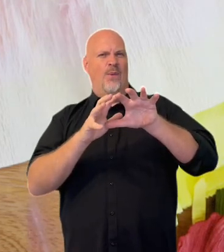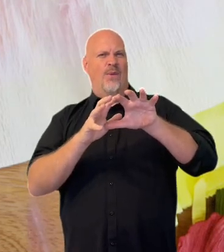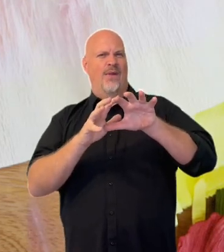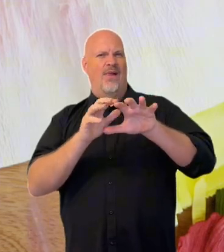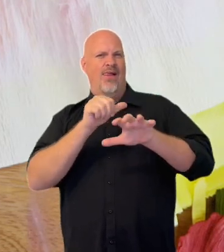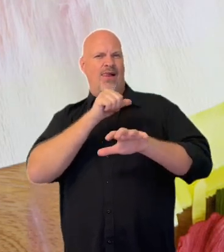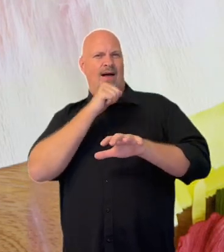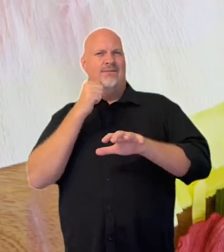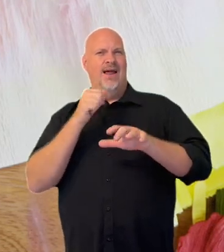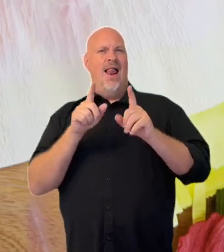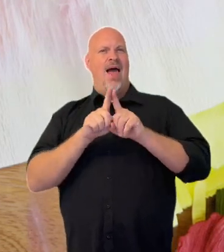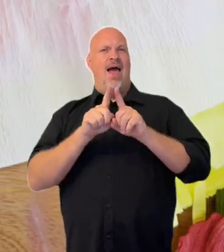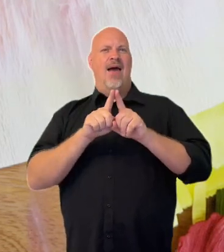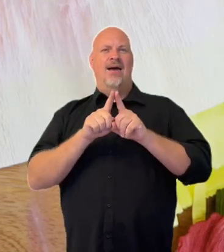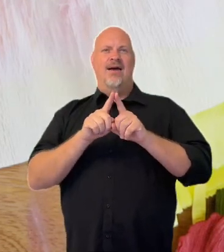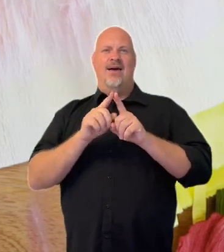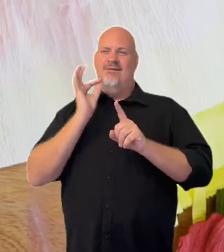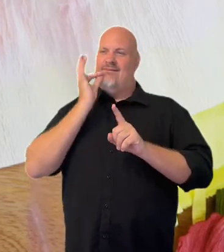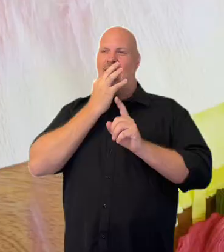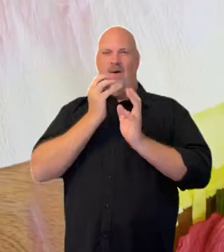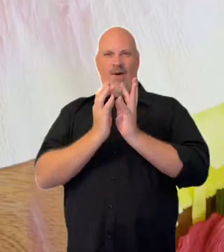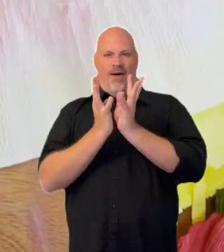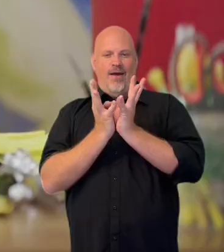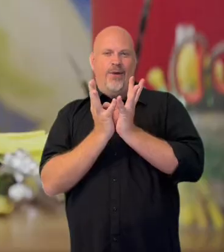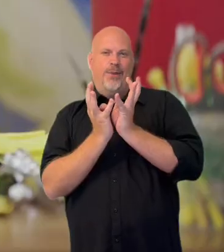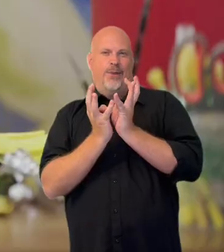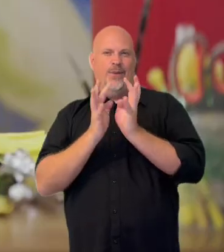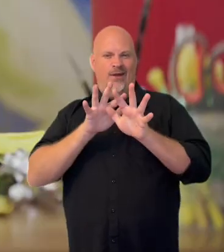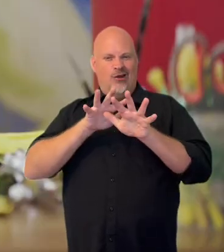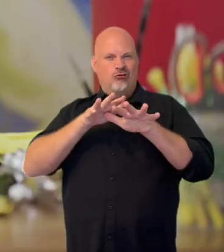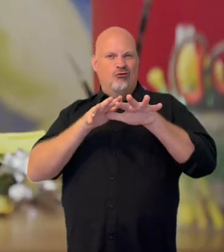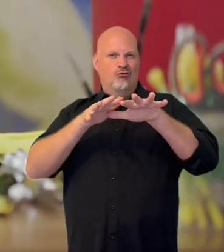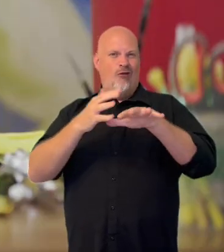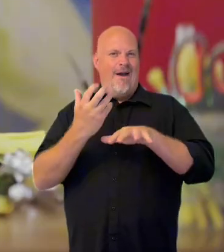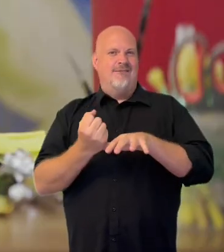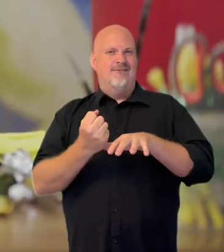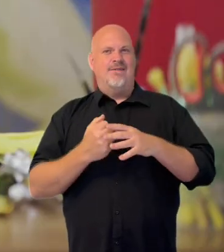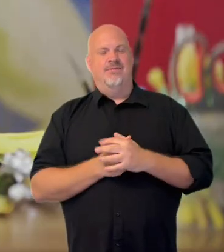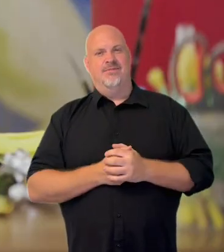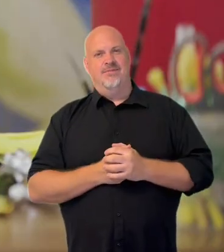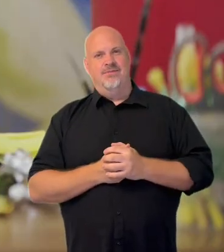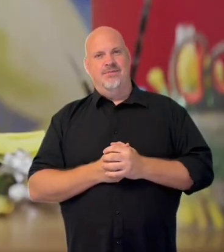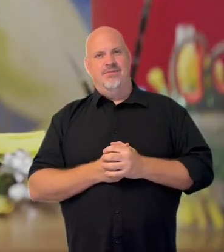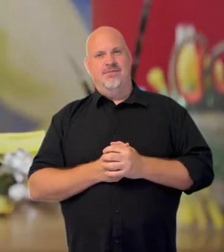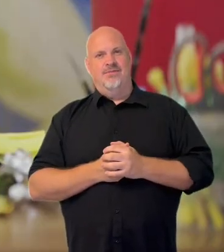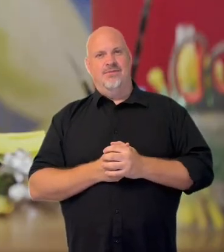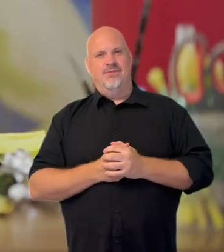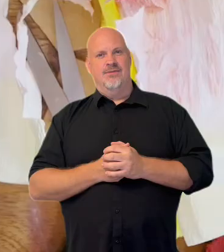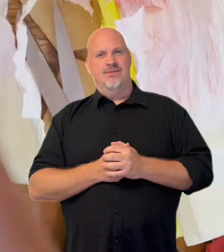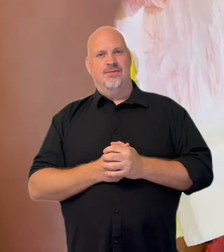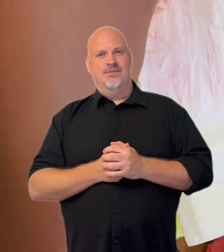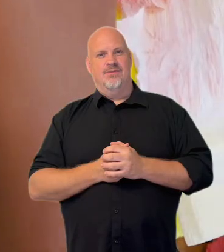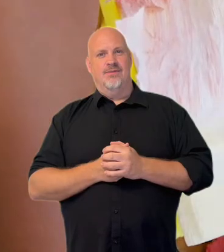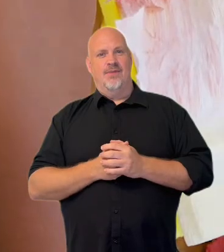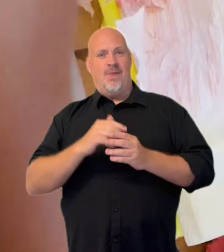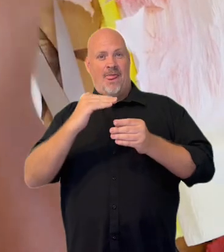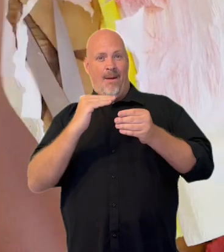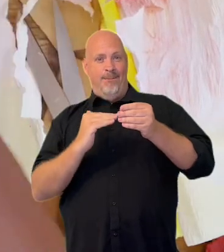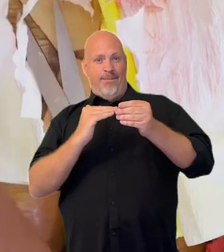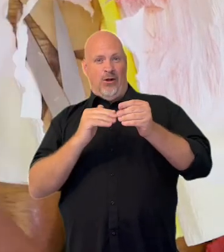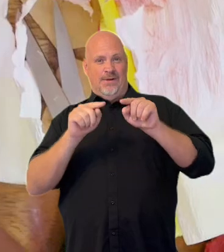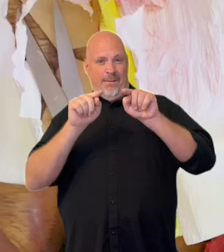little base at the bottom of each of the flowers, just want to put a small amount of PVA glue on each of